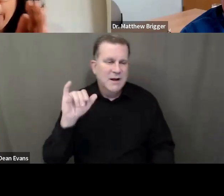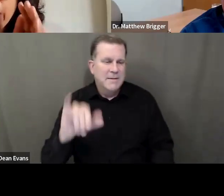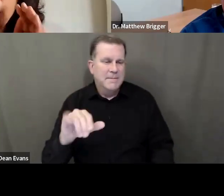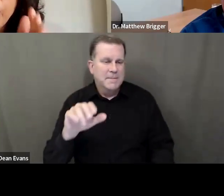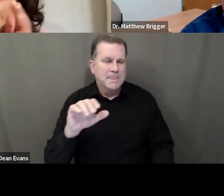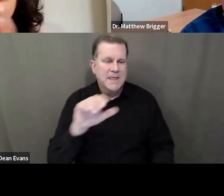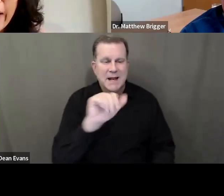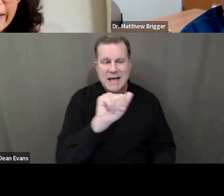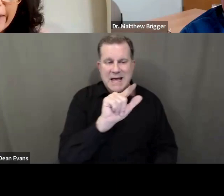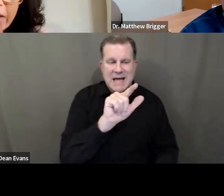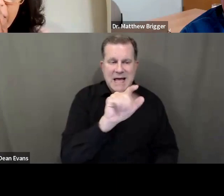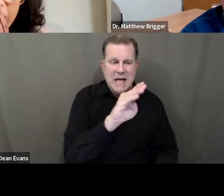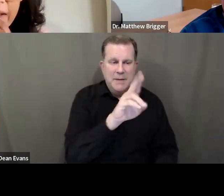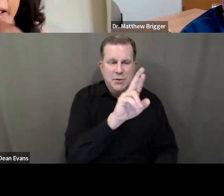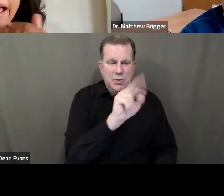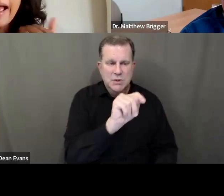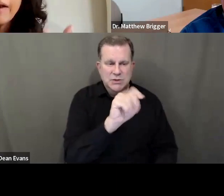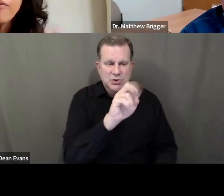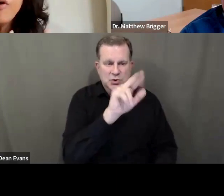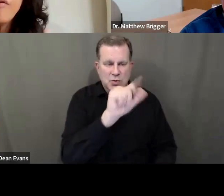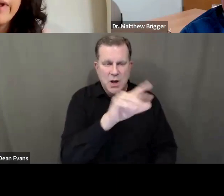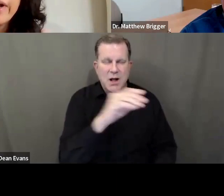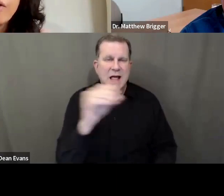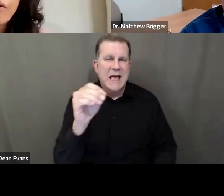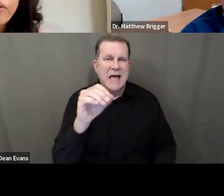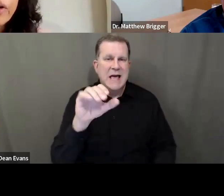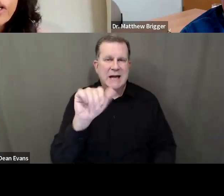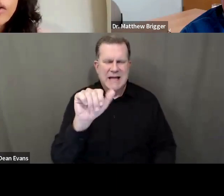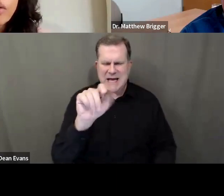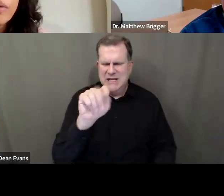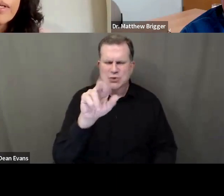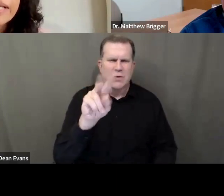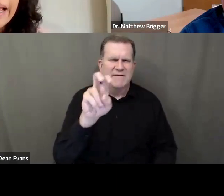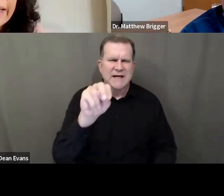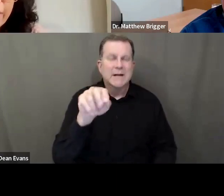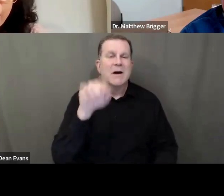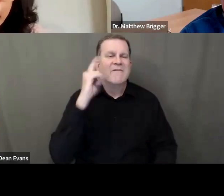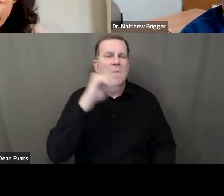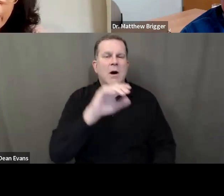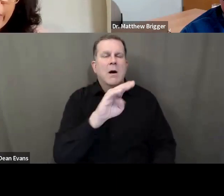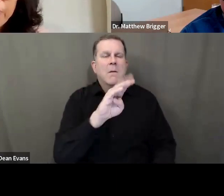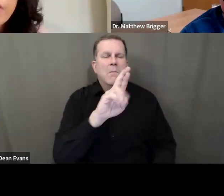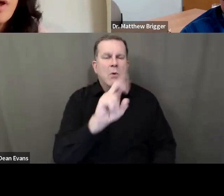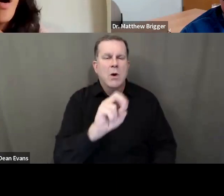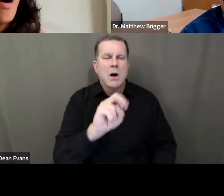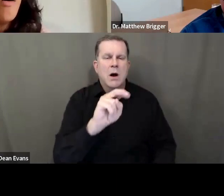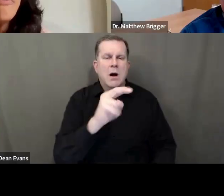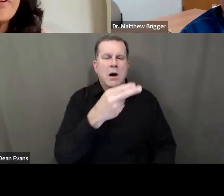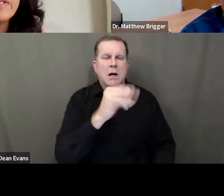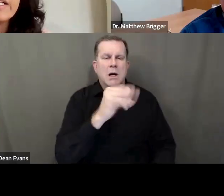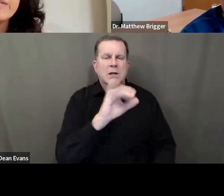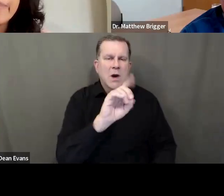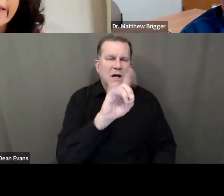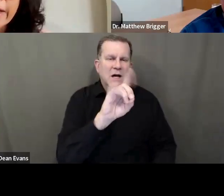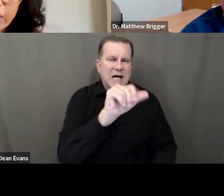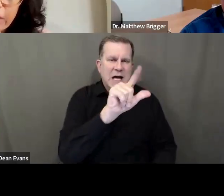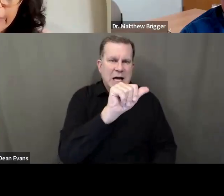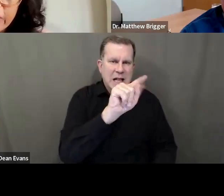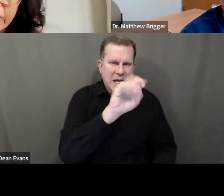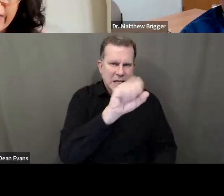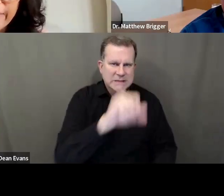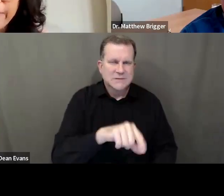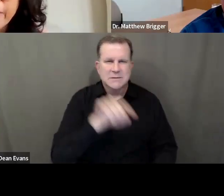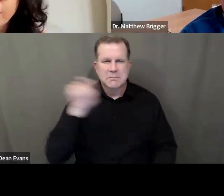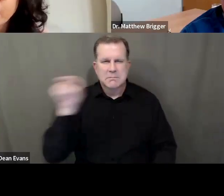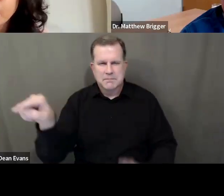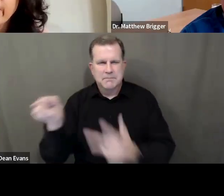in the family of bronchodilators, and flovent or fluticasone is anti-inflammatory. Often these medications